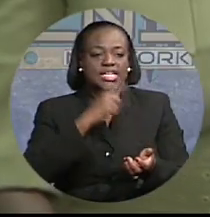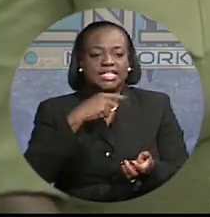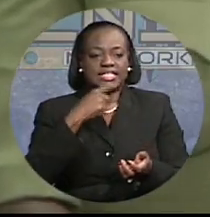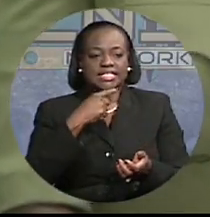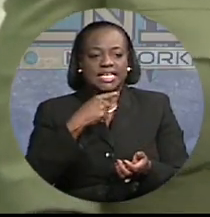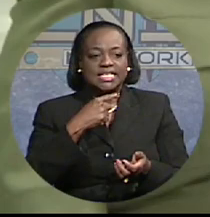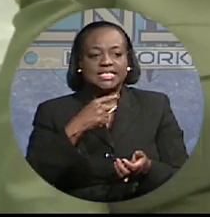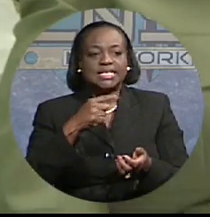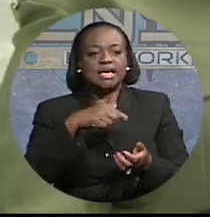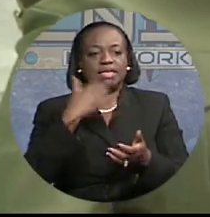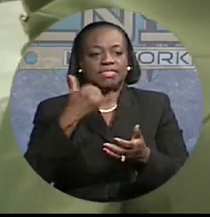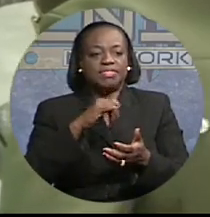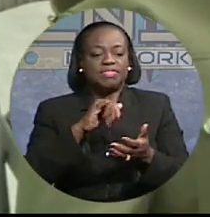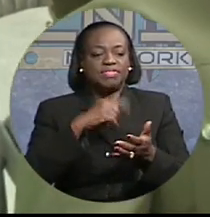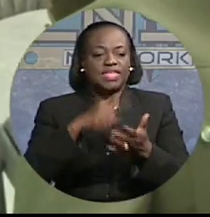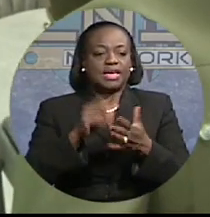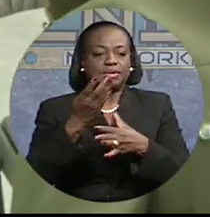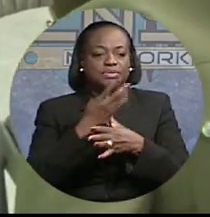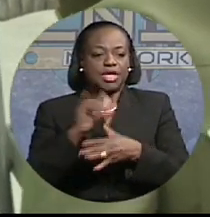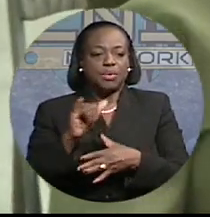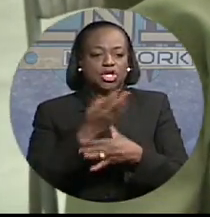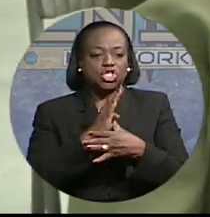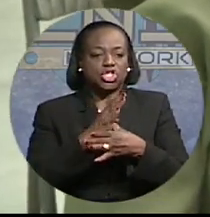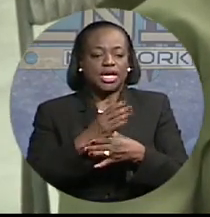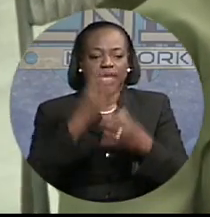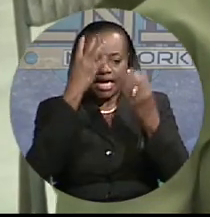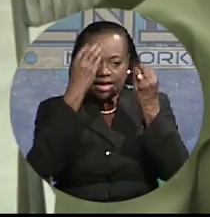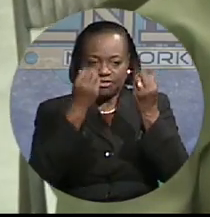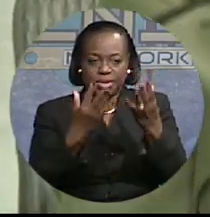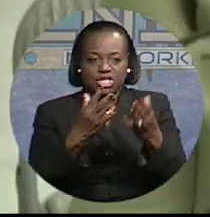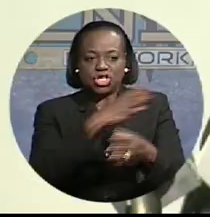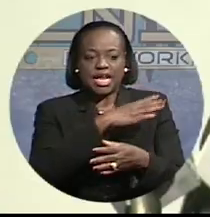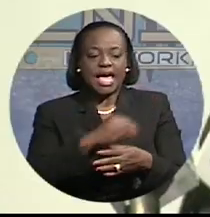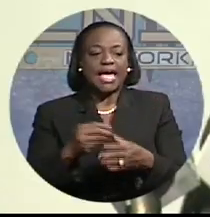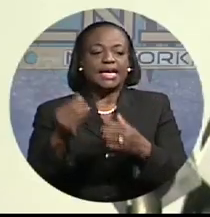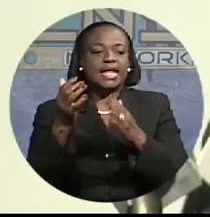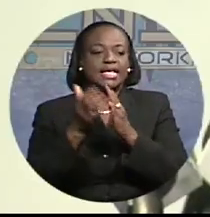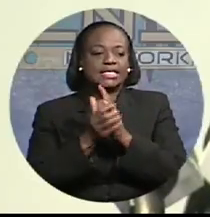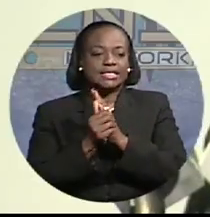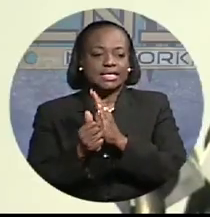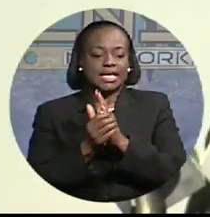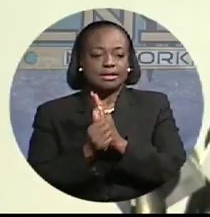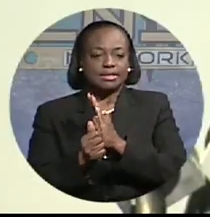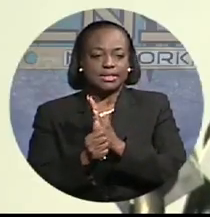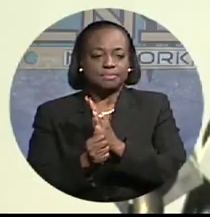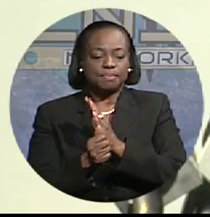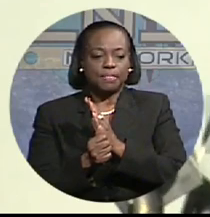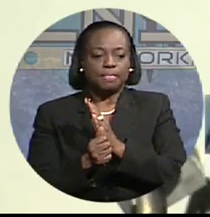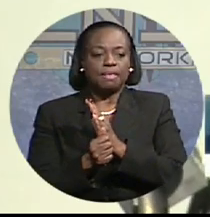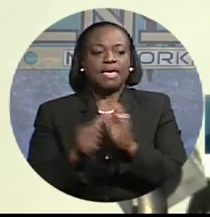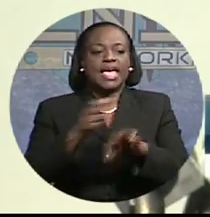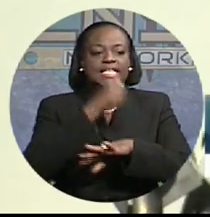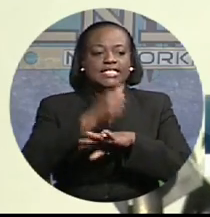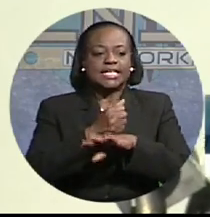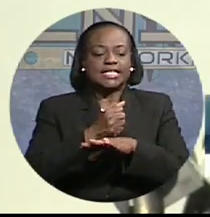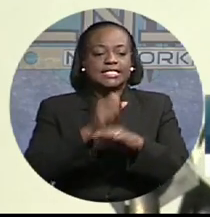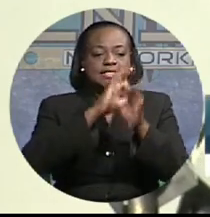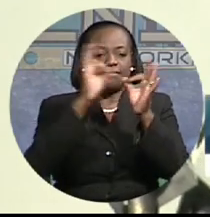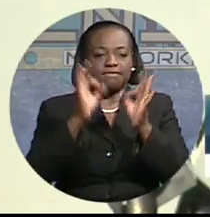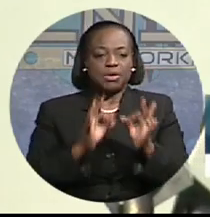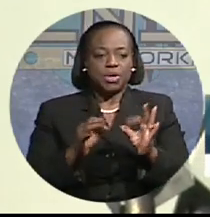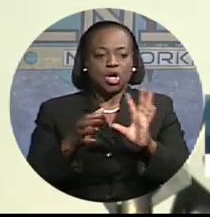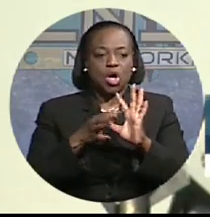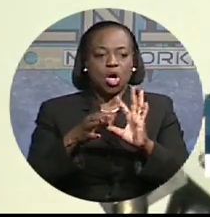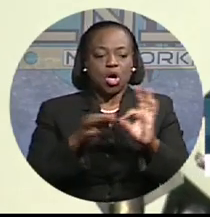of corrections with the aim of sharing information and expertise. It sets out a framework that provides for